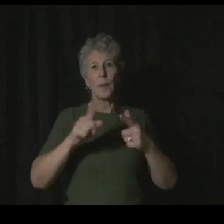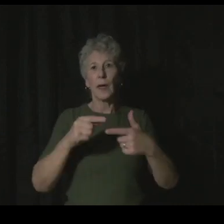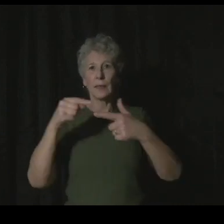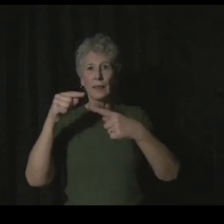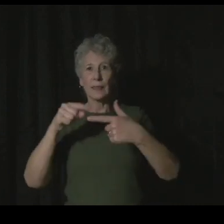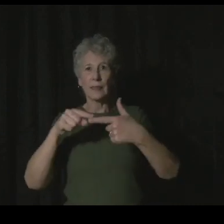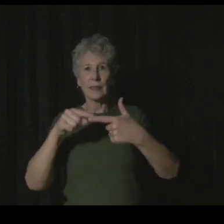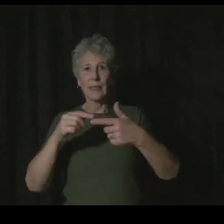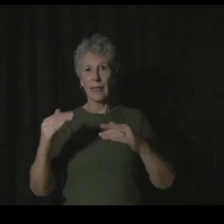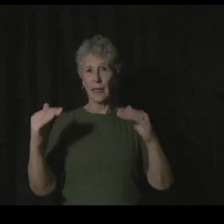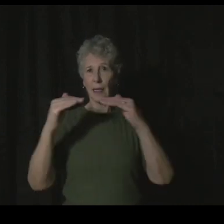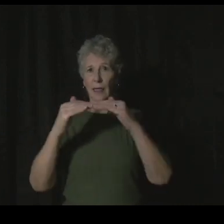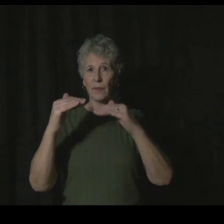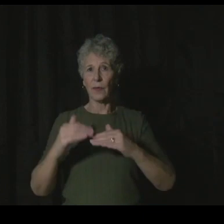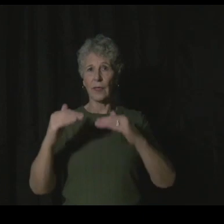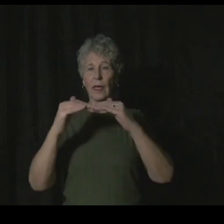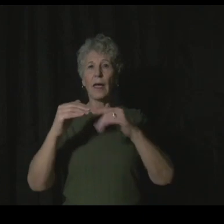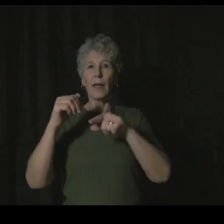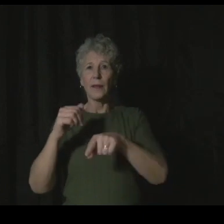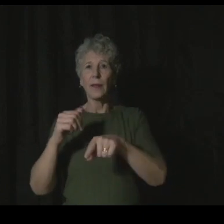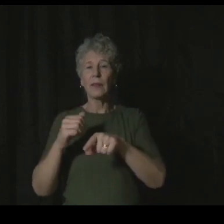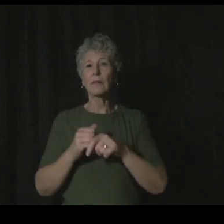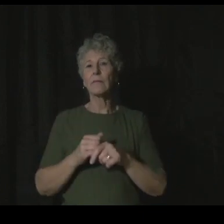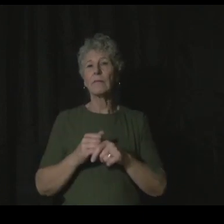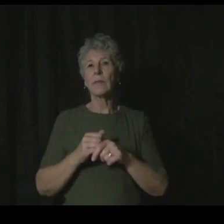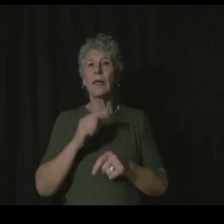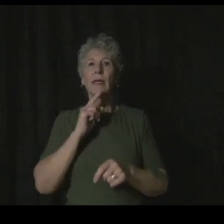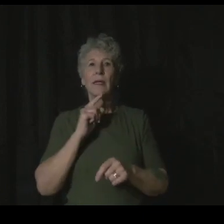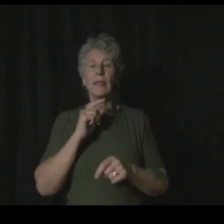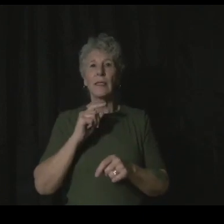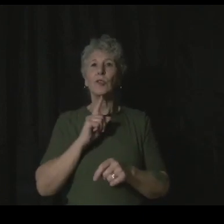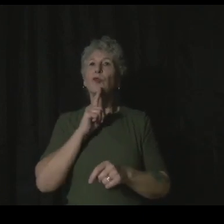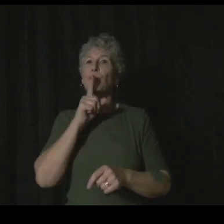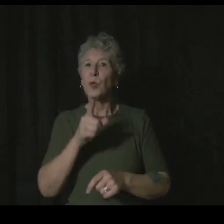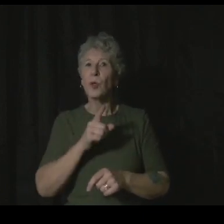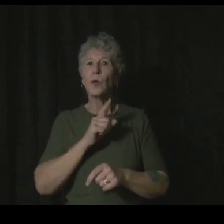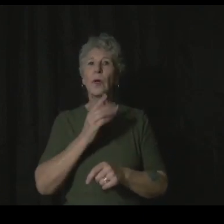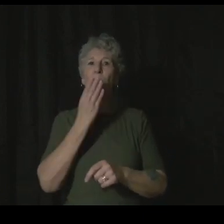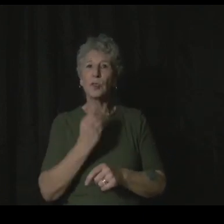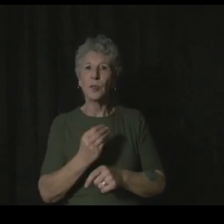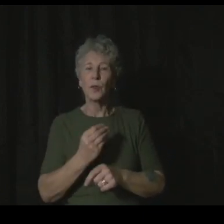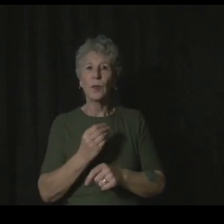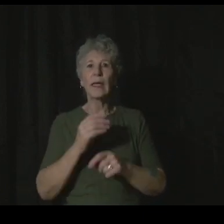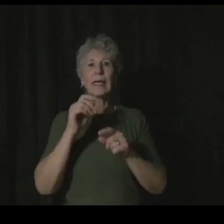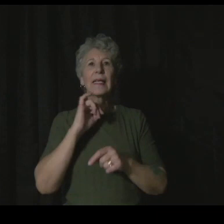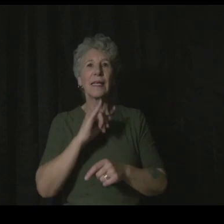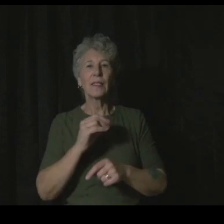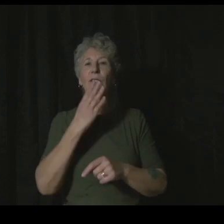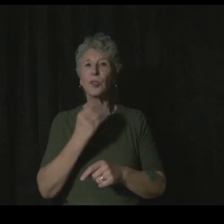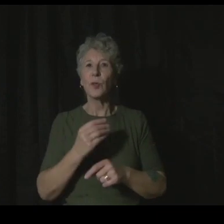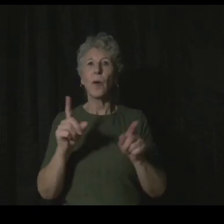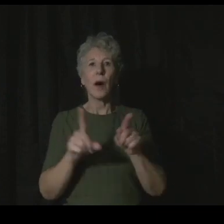level that Scripture adds here. There is a true Israelite is one who also